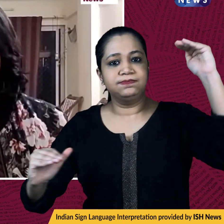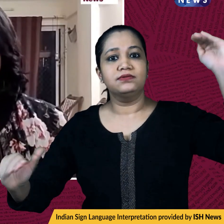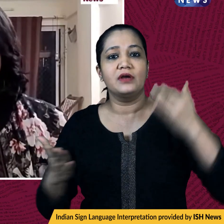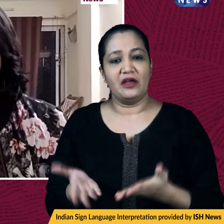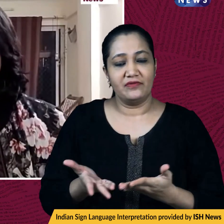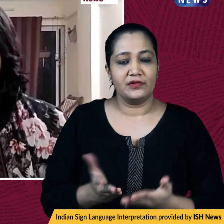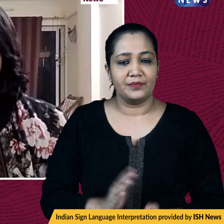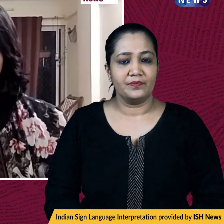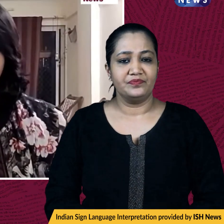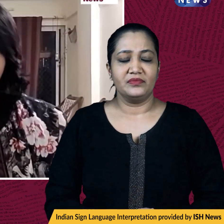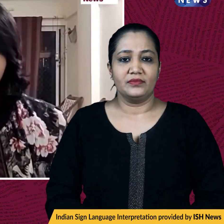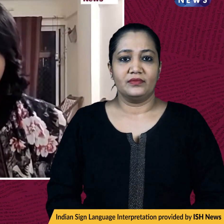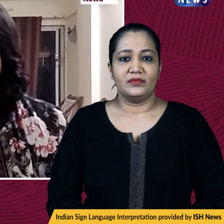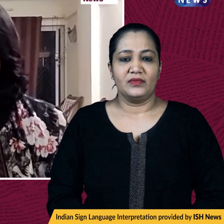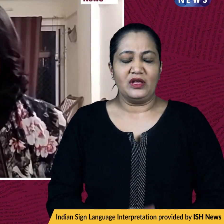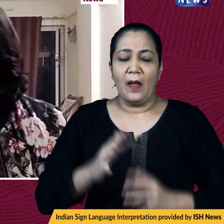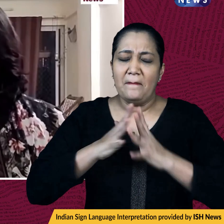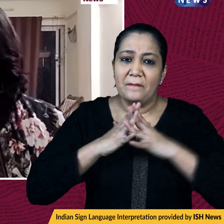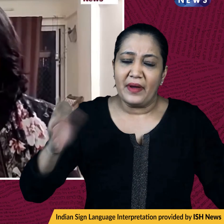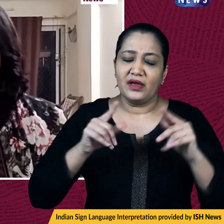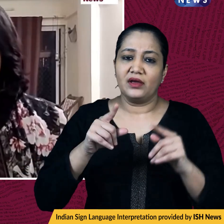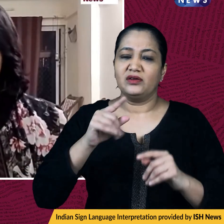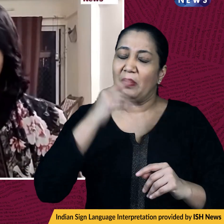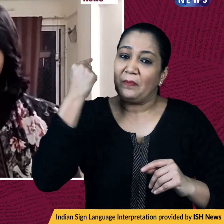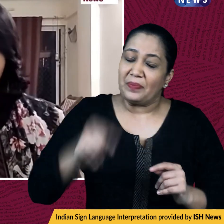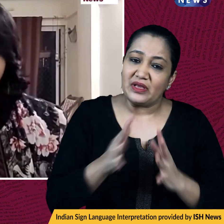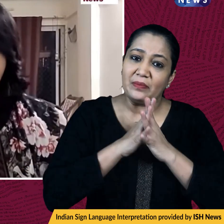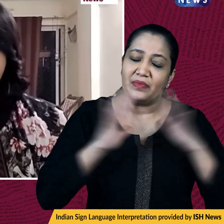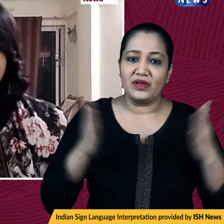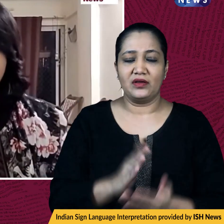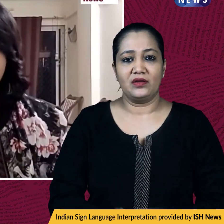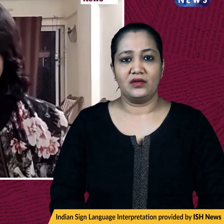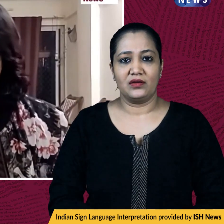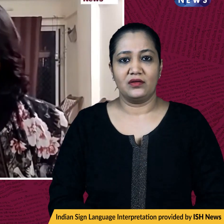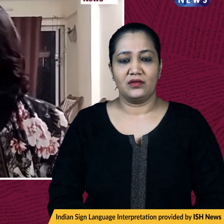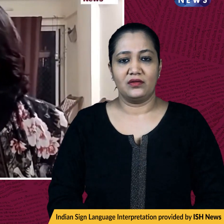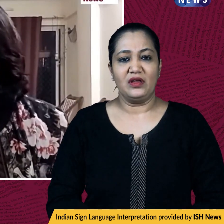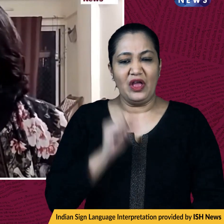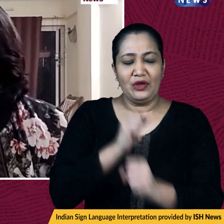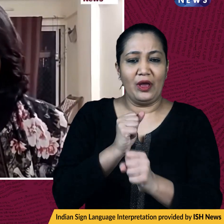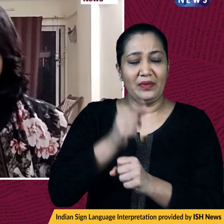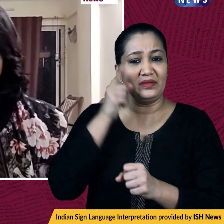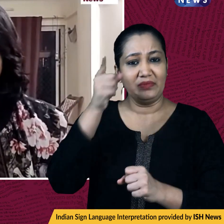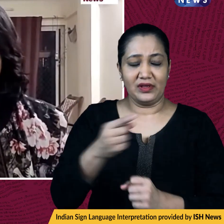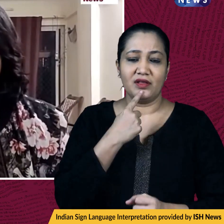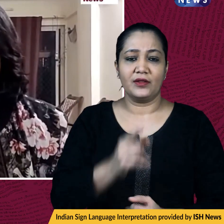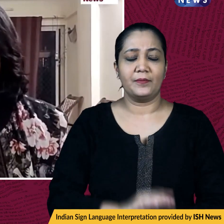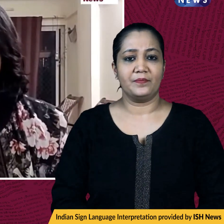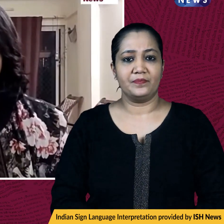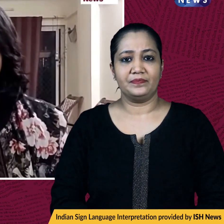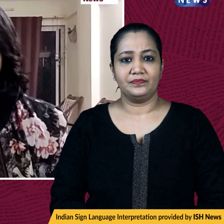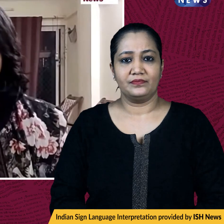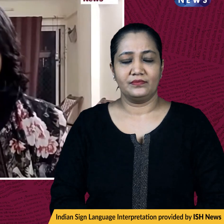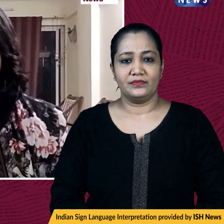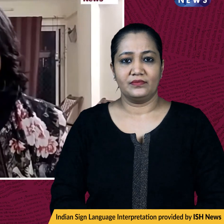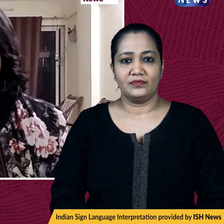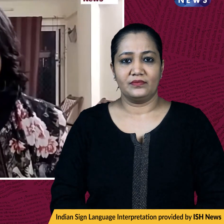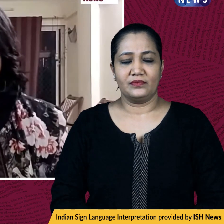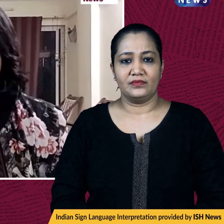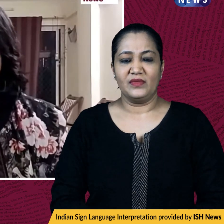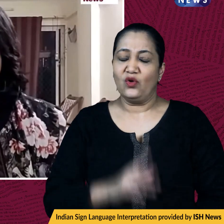that this is the single biggest sin. Taking a dig at the government, he said, and I quote, this is the